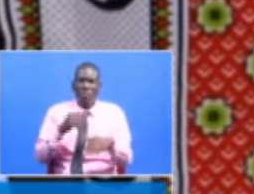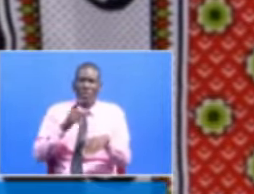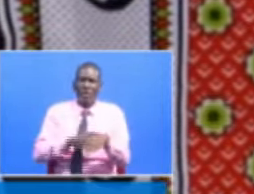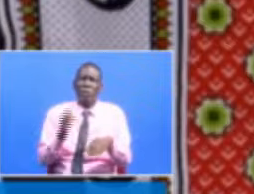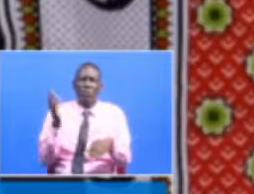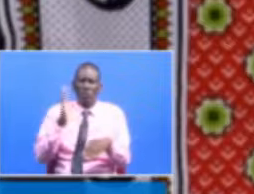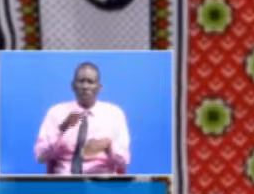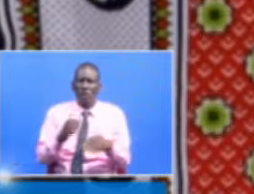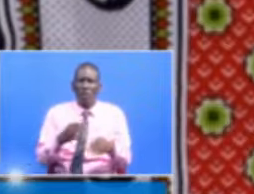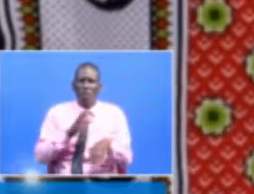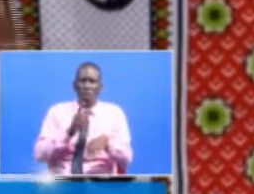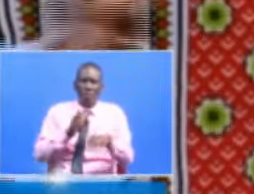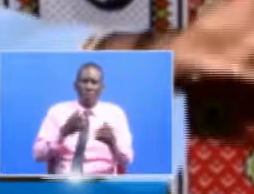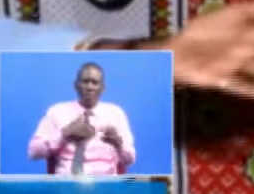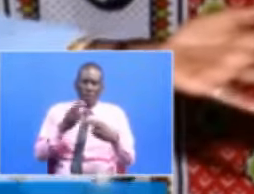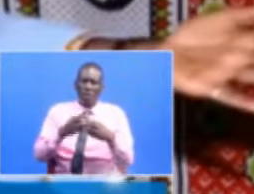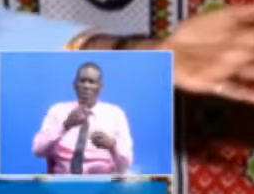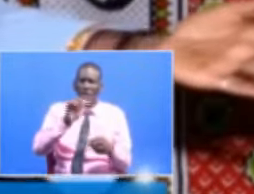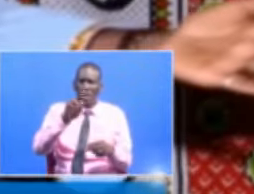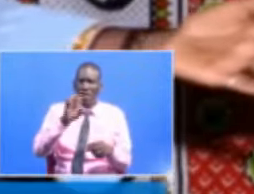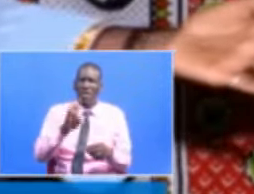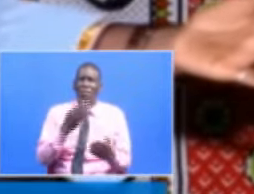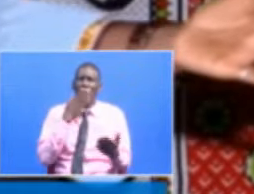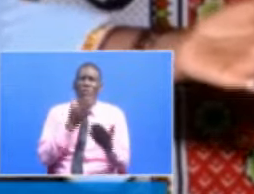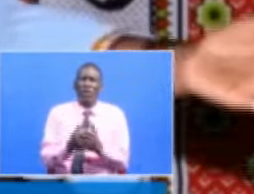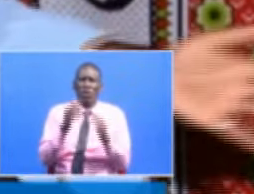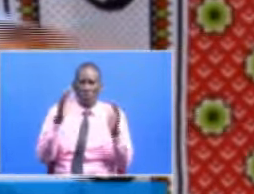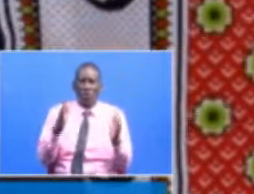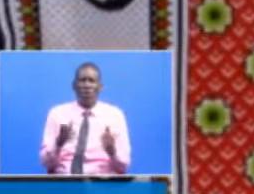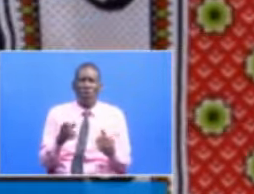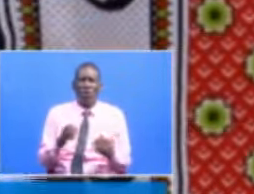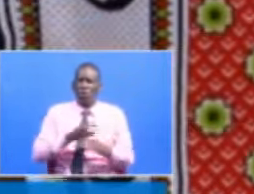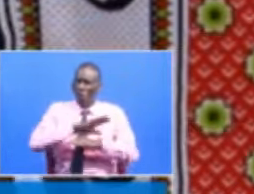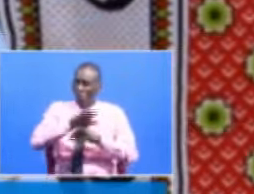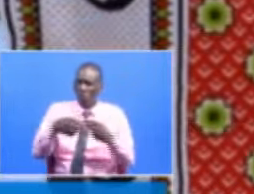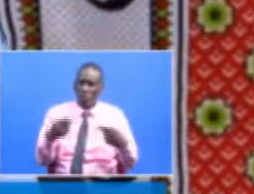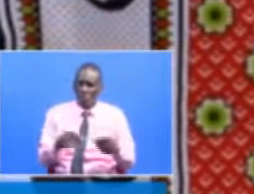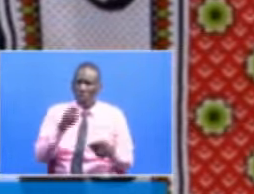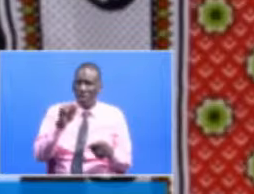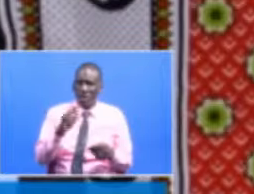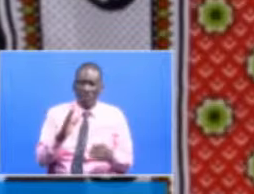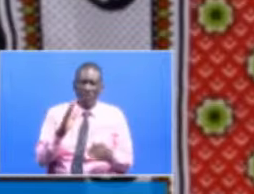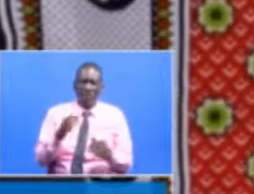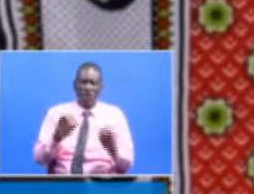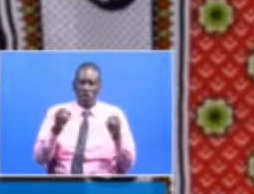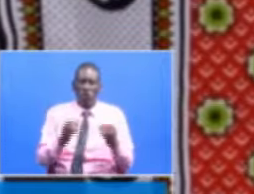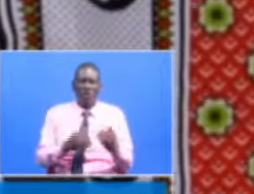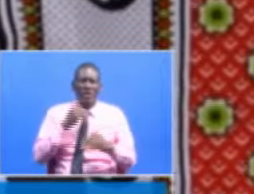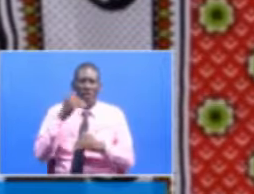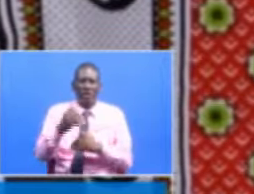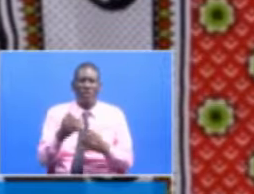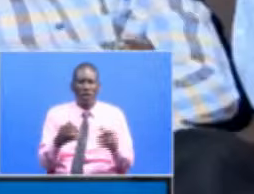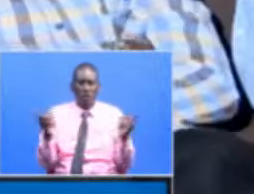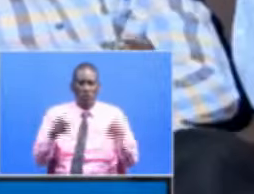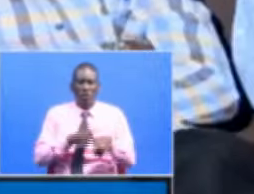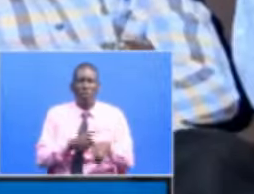is Zena Bondacha, I've been your host tonight. Thank you very much for our audience. NTV Jioni will be right up. Do not go away.